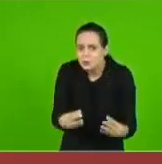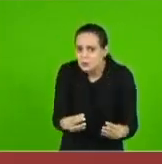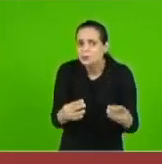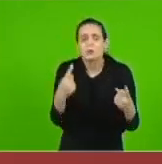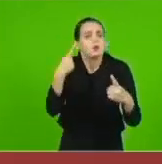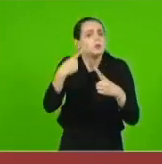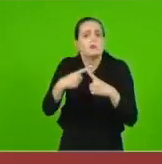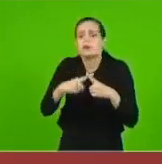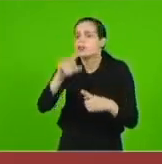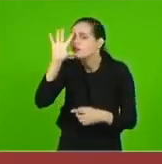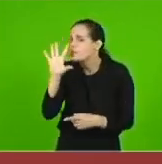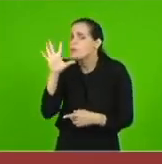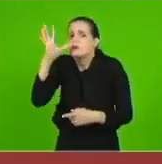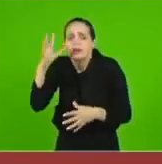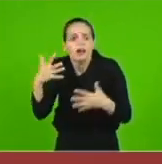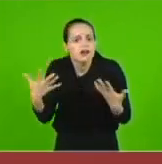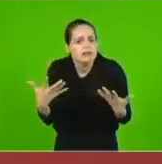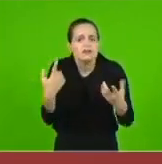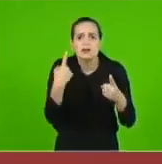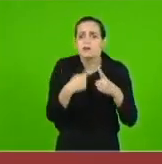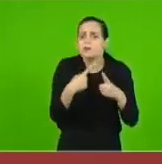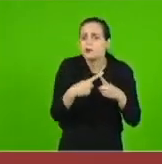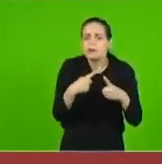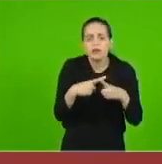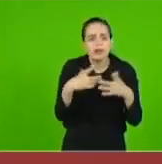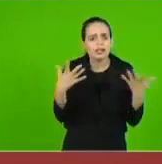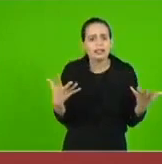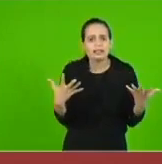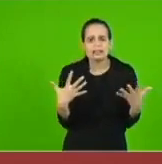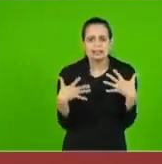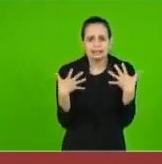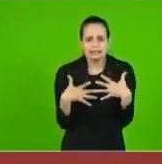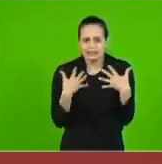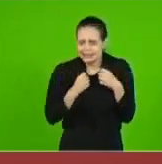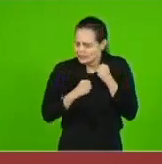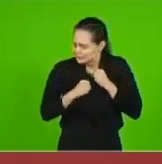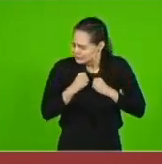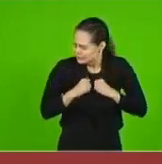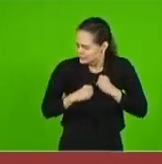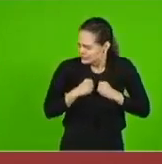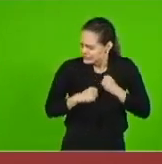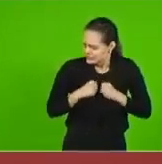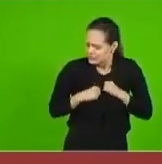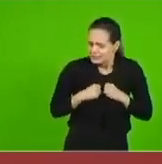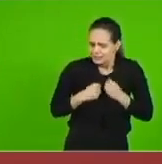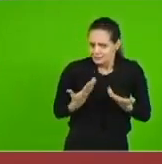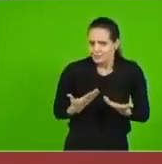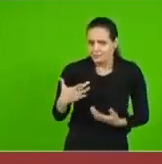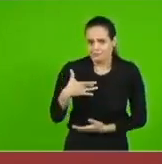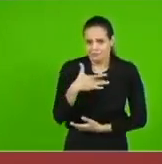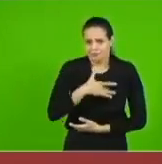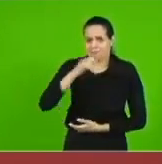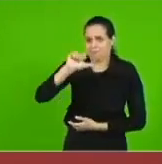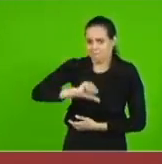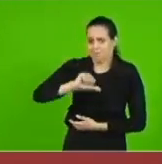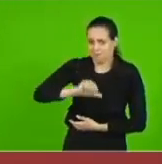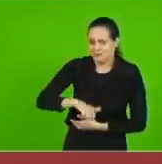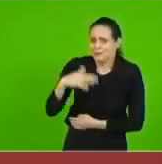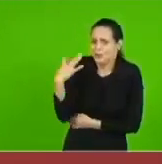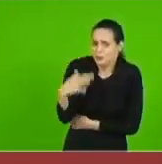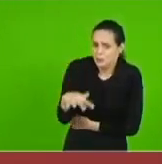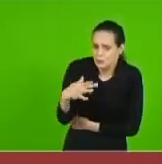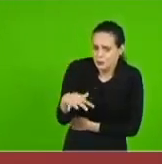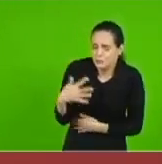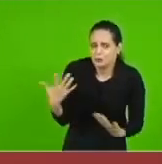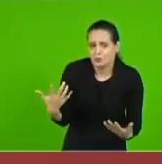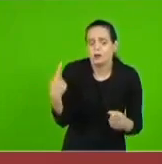to everything that is taking place. So man is going through desperation many times, and the infirmities that are out there, they do